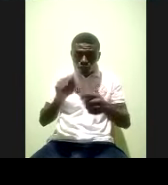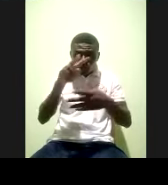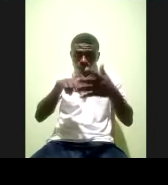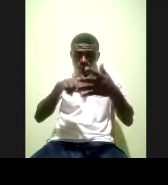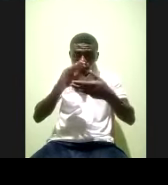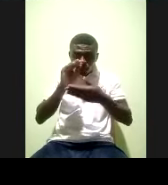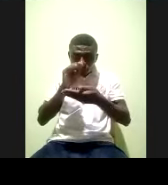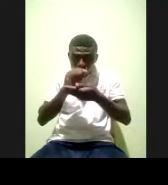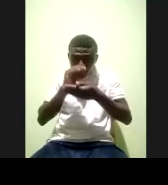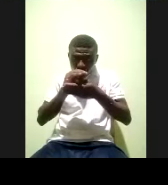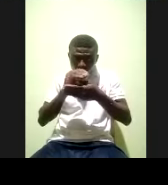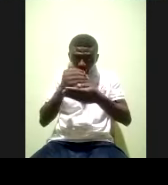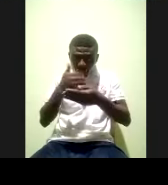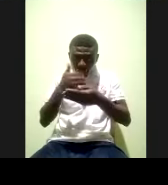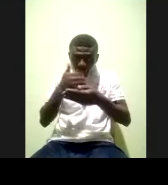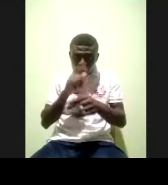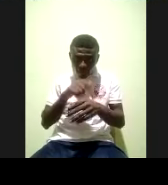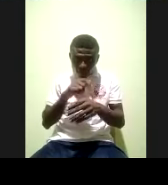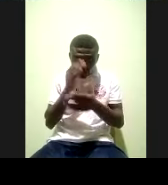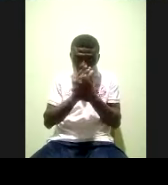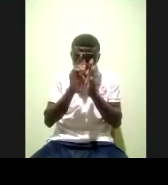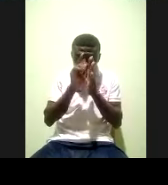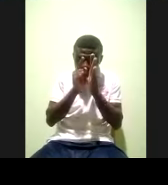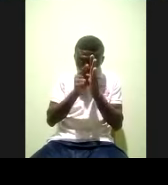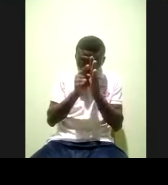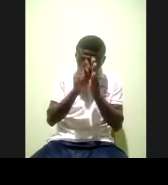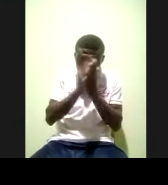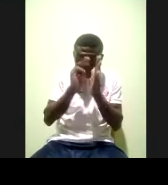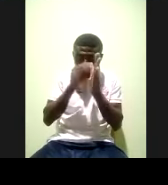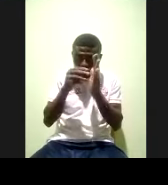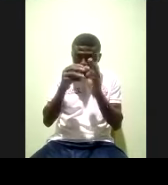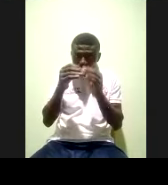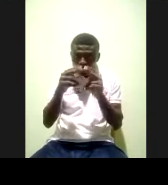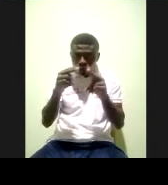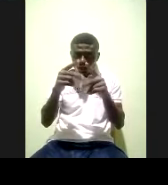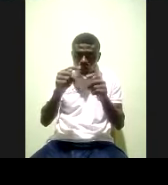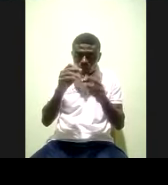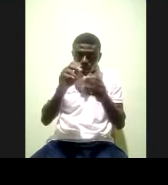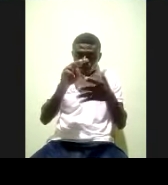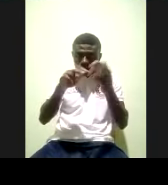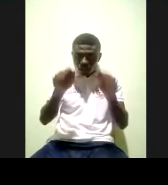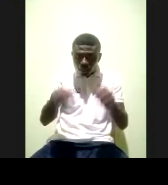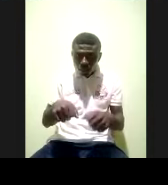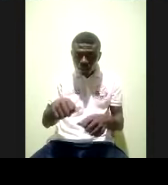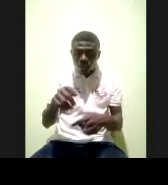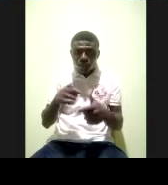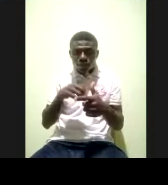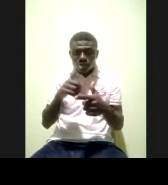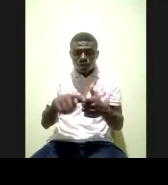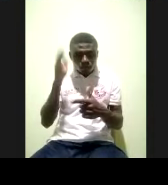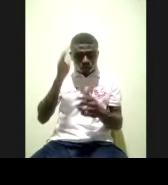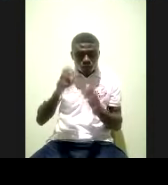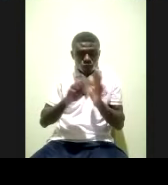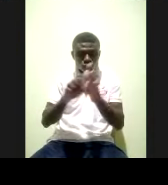Take a couple of minutes, take a few seconds, try to make if this makes sense. On the next slide, I will be showing